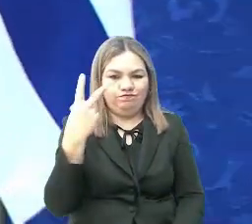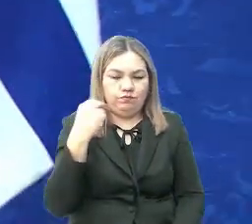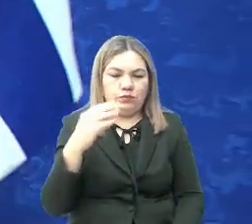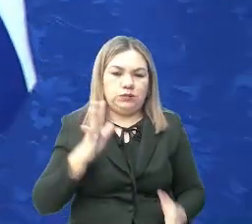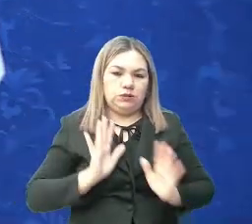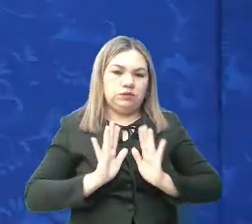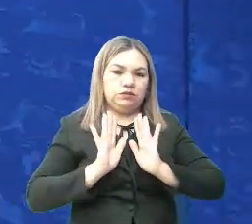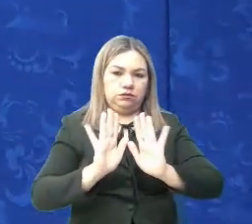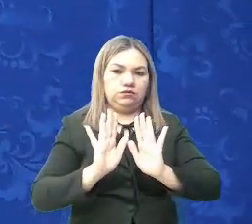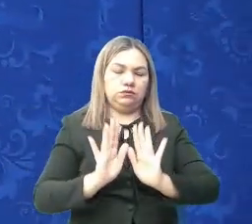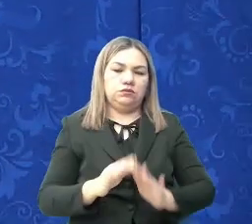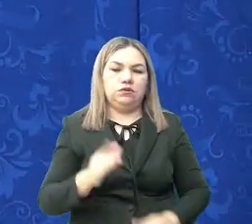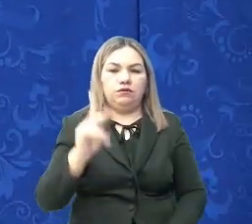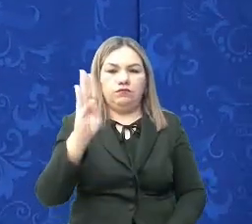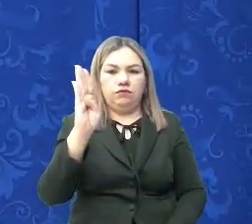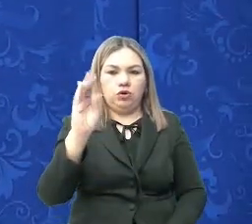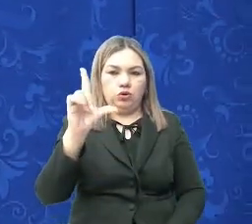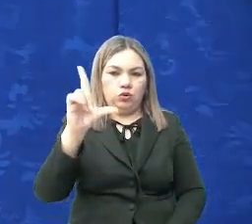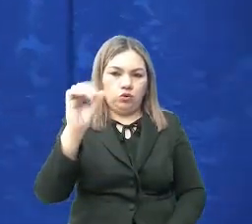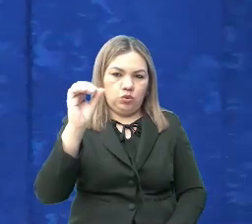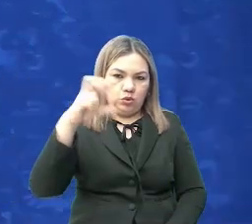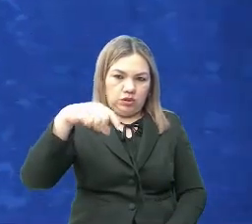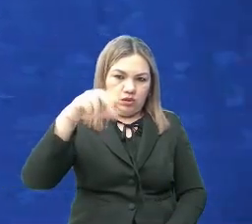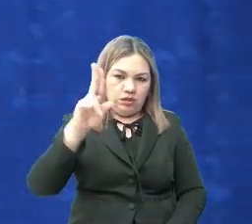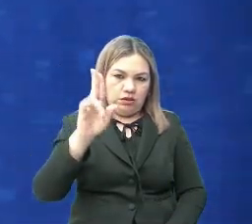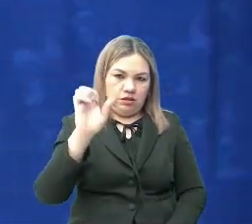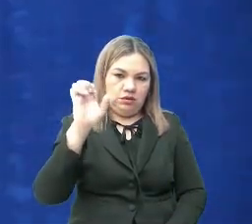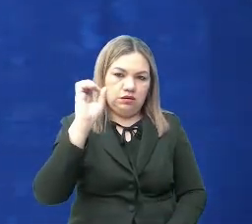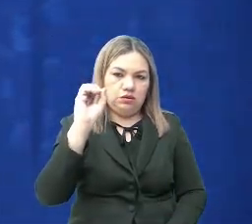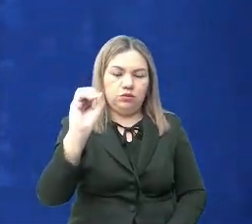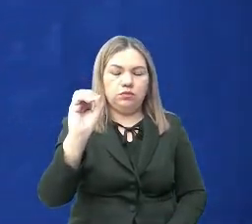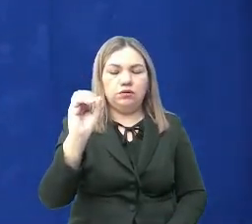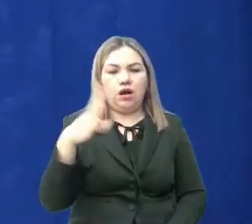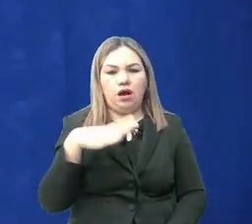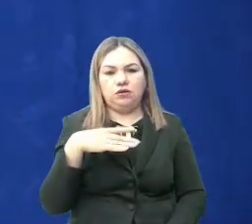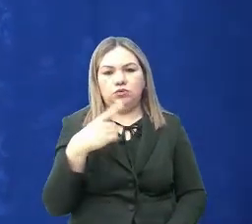for. It's like there's a blockage. It's like